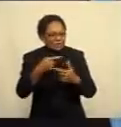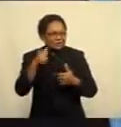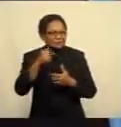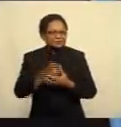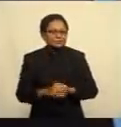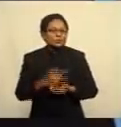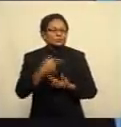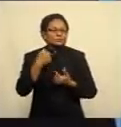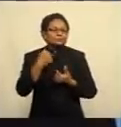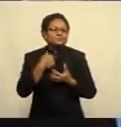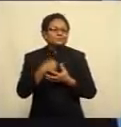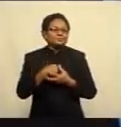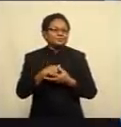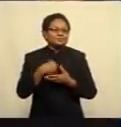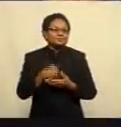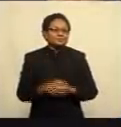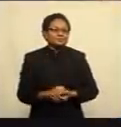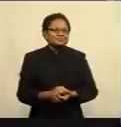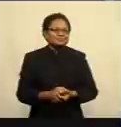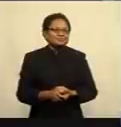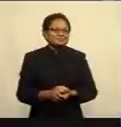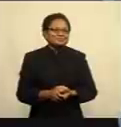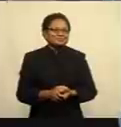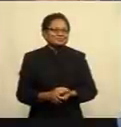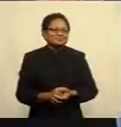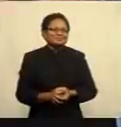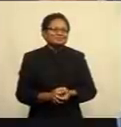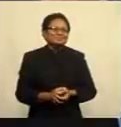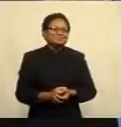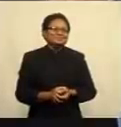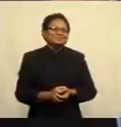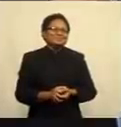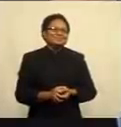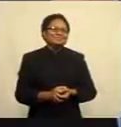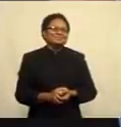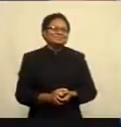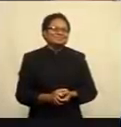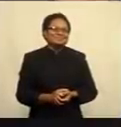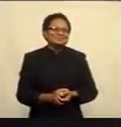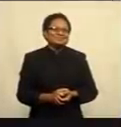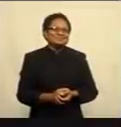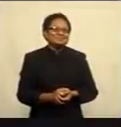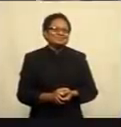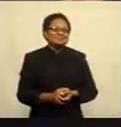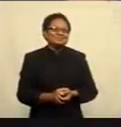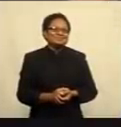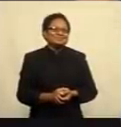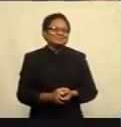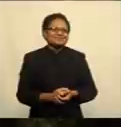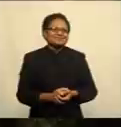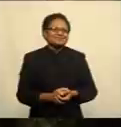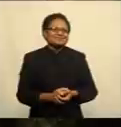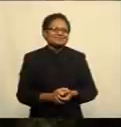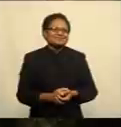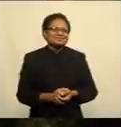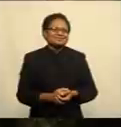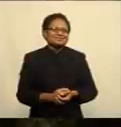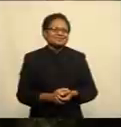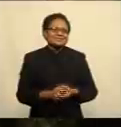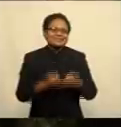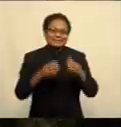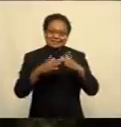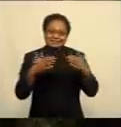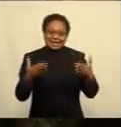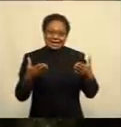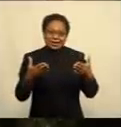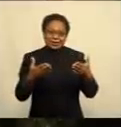virus moves. So if everyone just keeps still for a period of time, we can actually stop the virus in its tracks. There are now 10